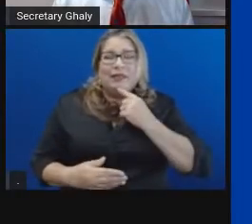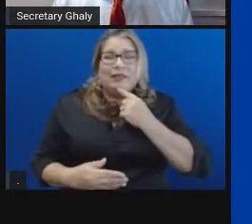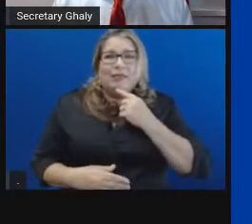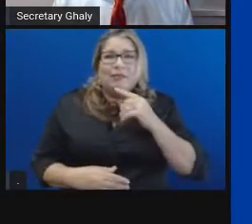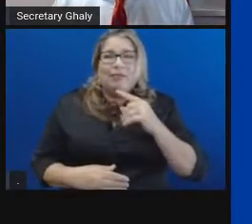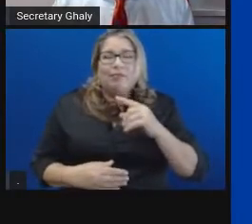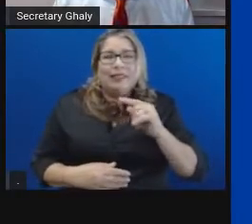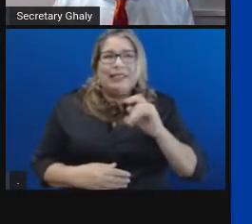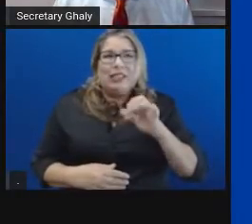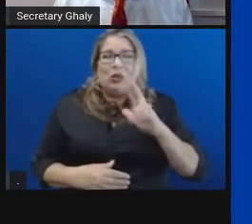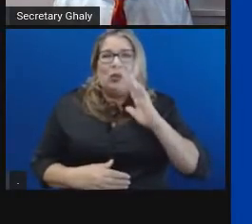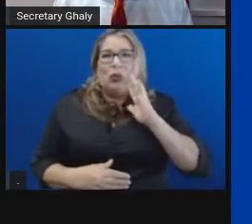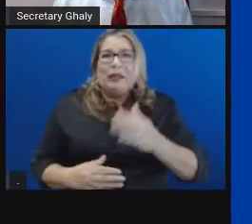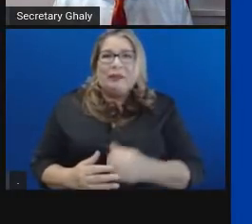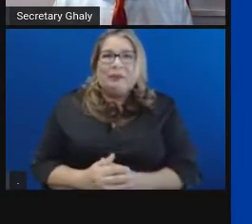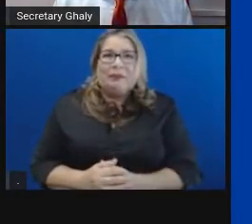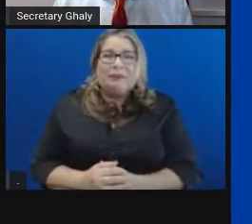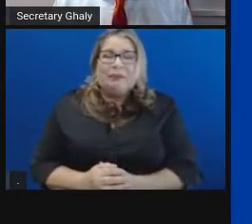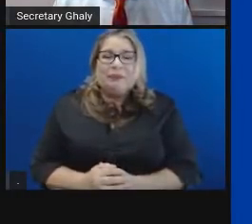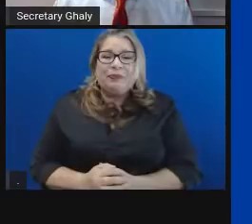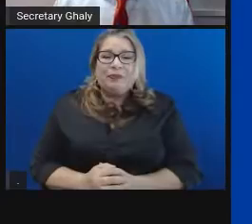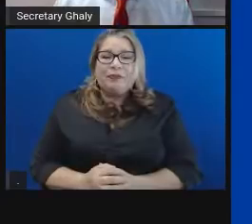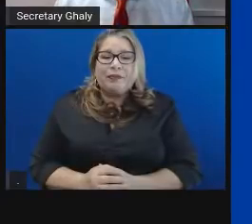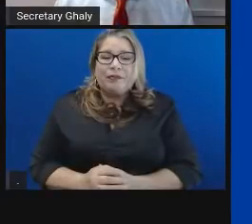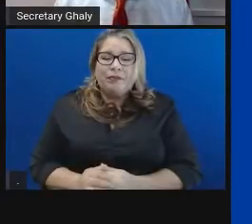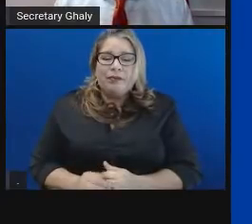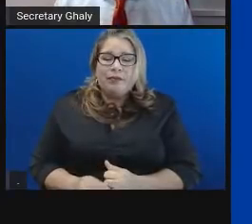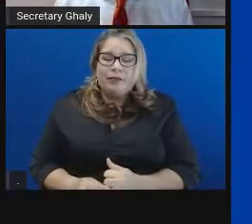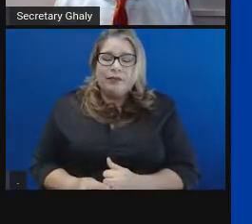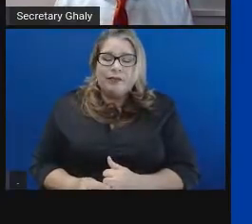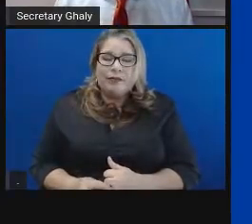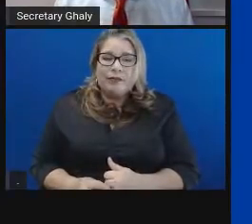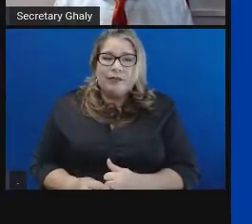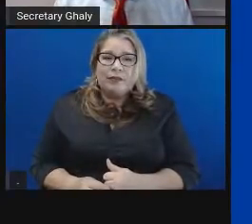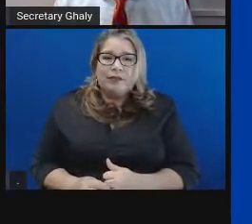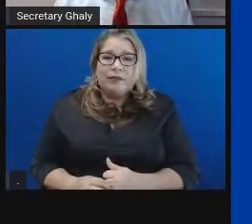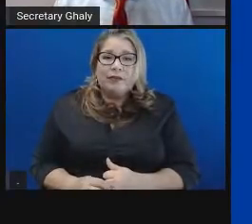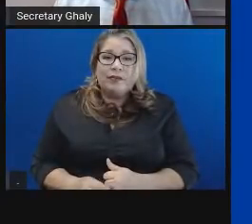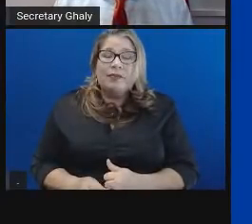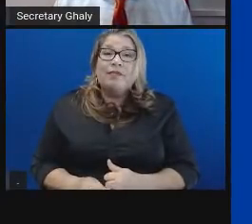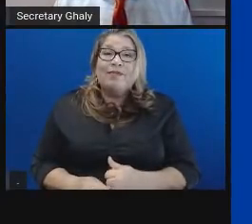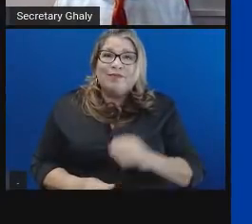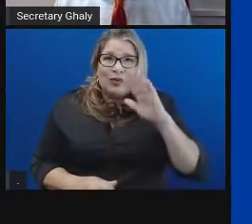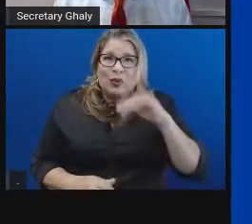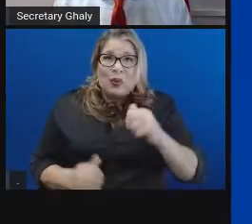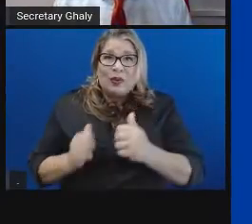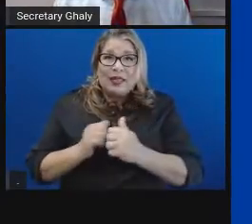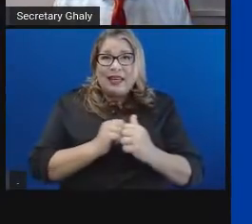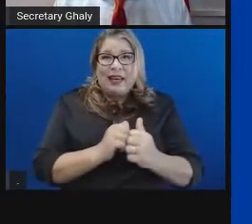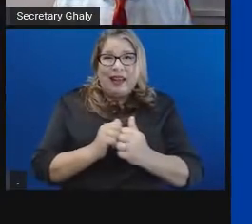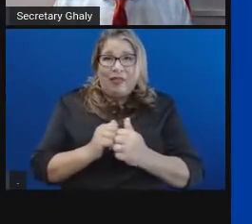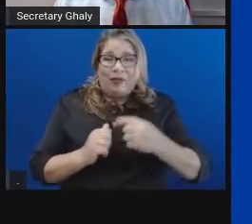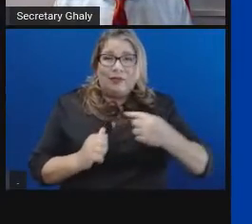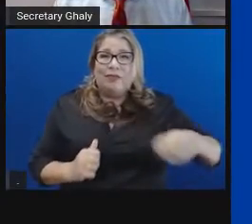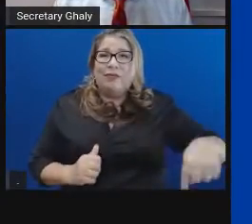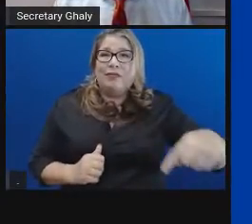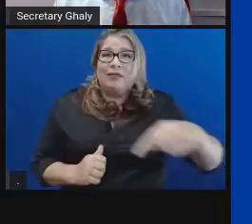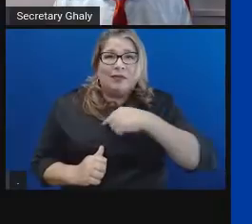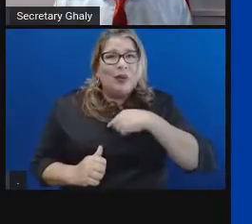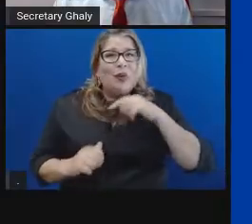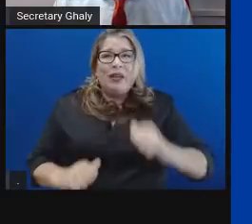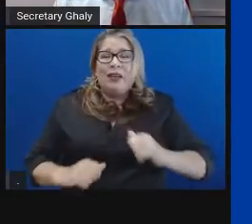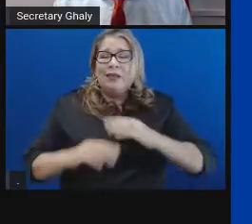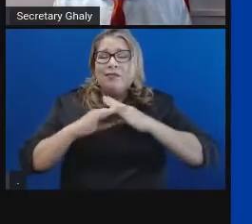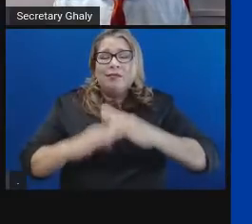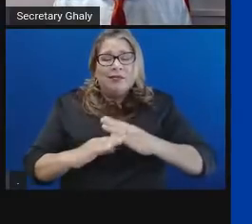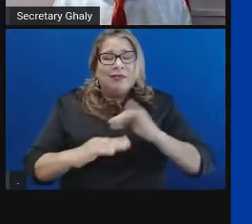So as we've said before, together we can stop this surge. We know that as the rate of transmission has gotten